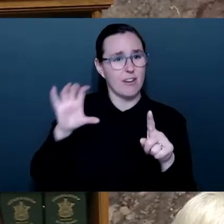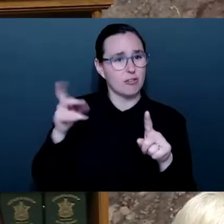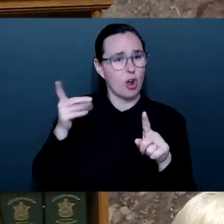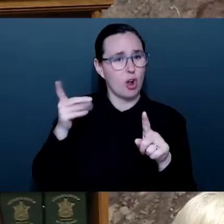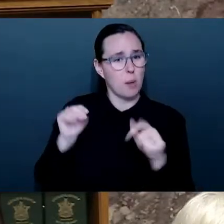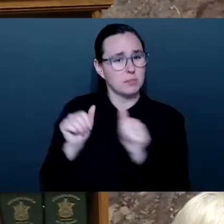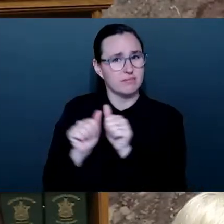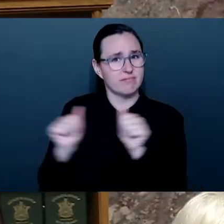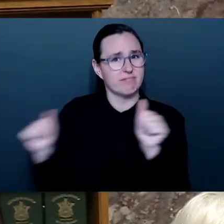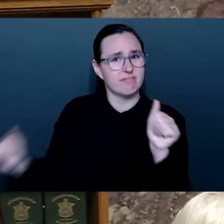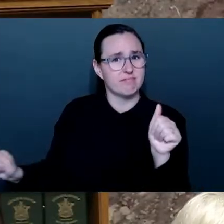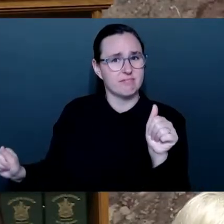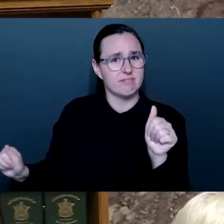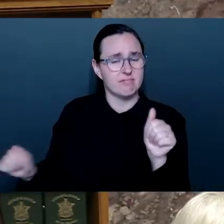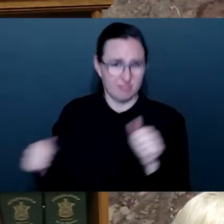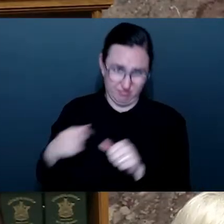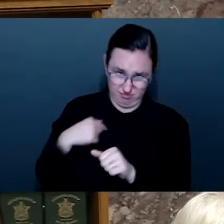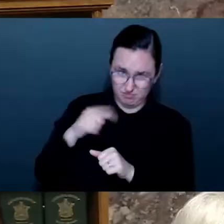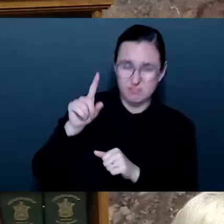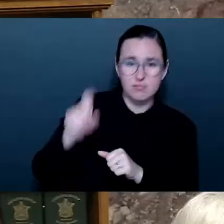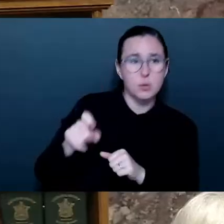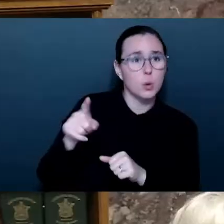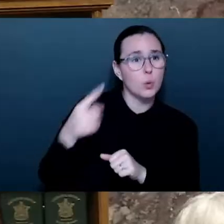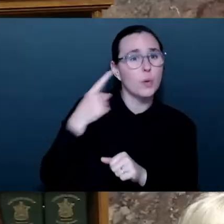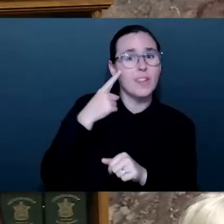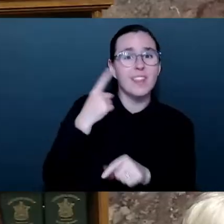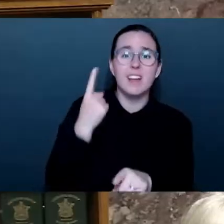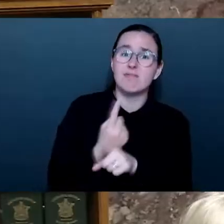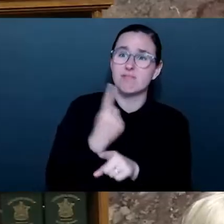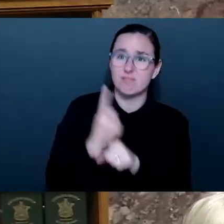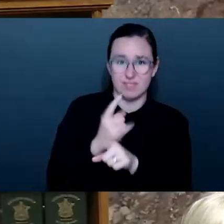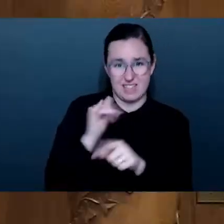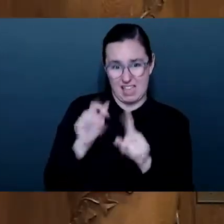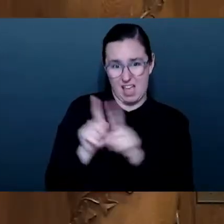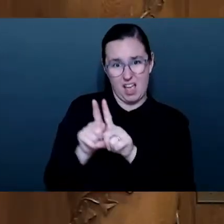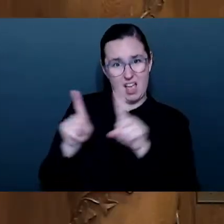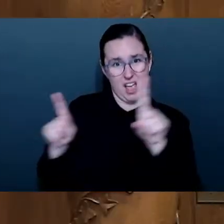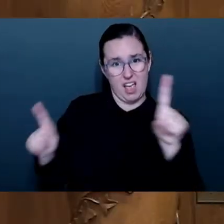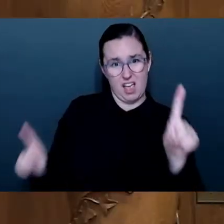be the ones supervising these dangerous offenders?